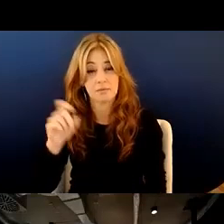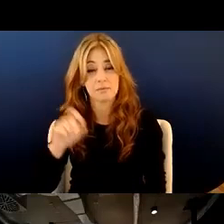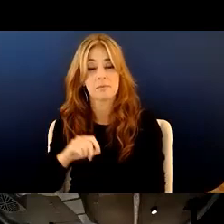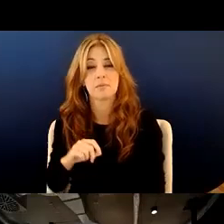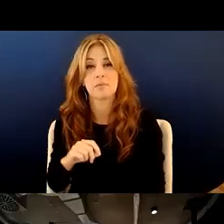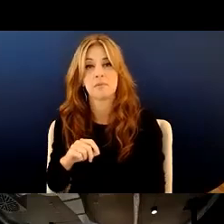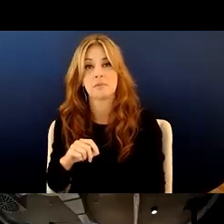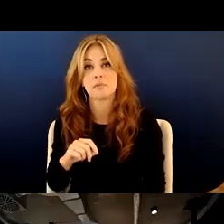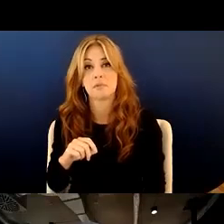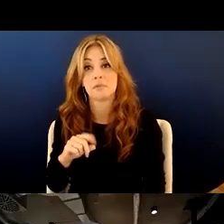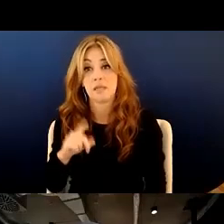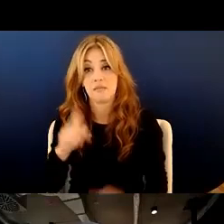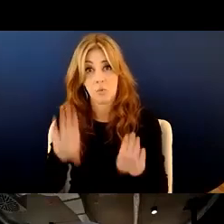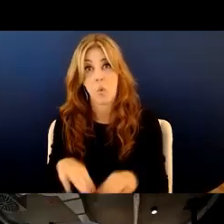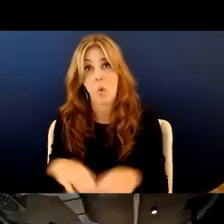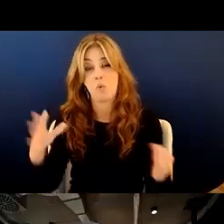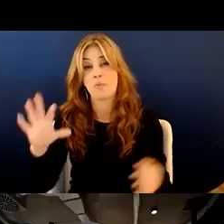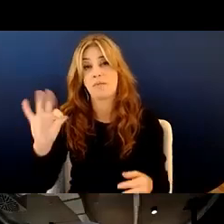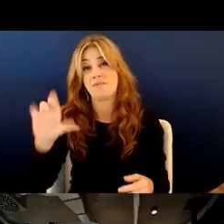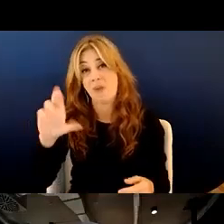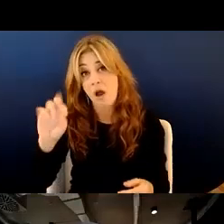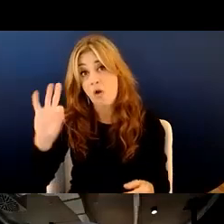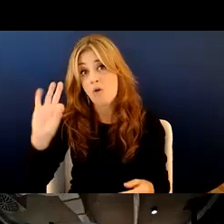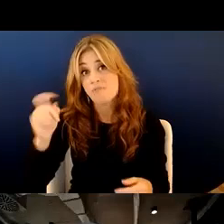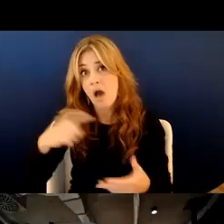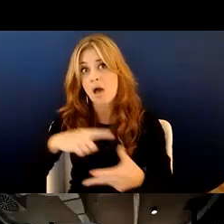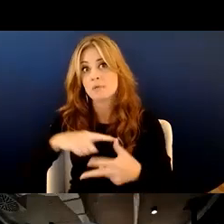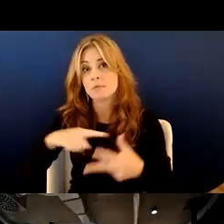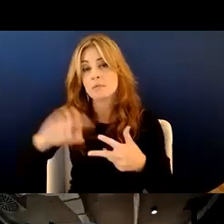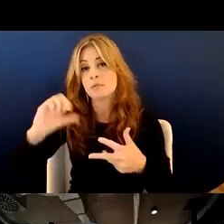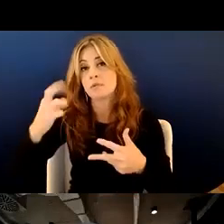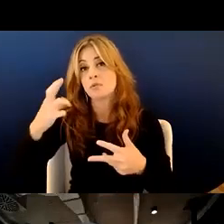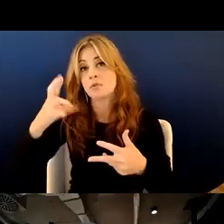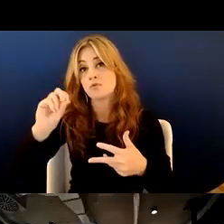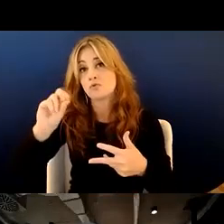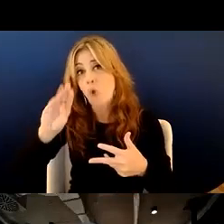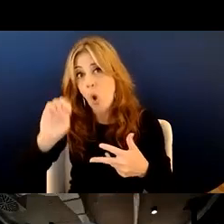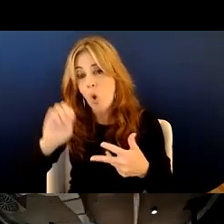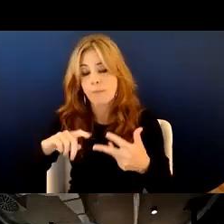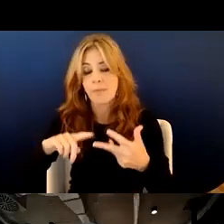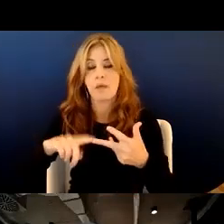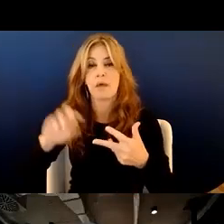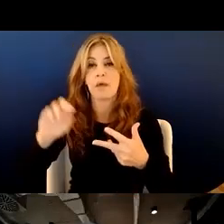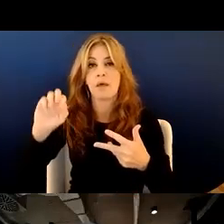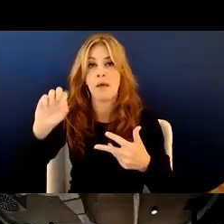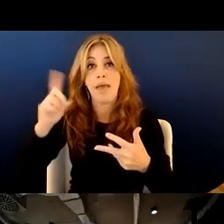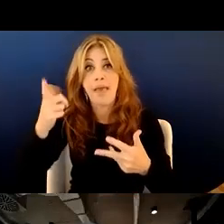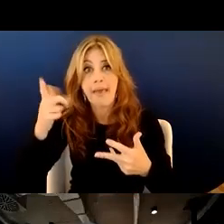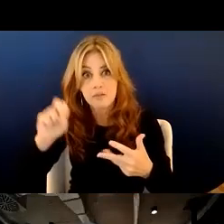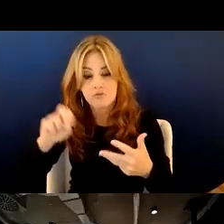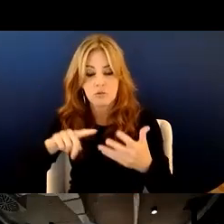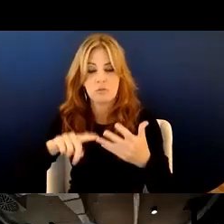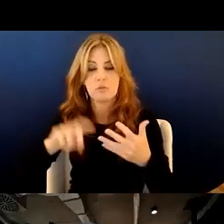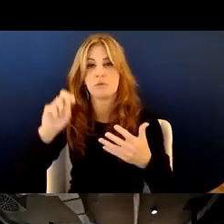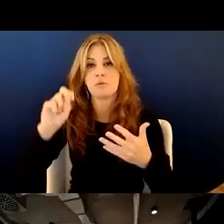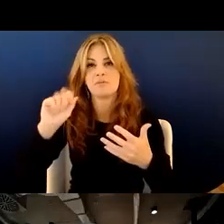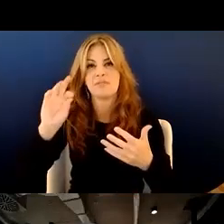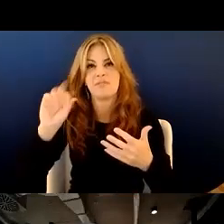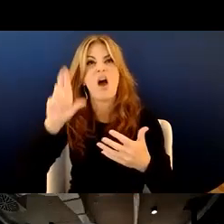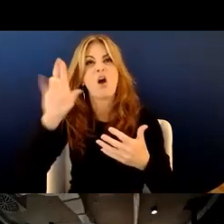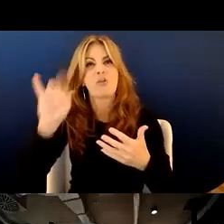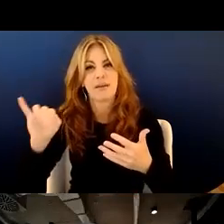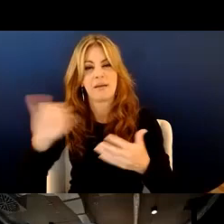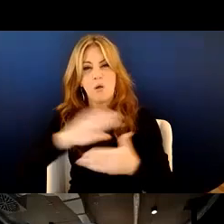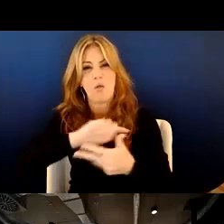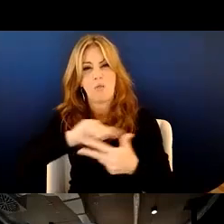you go to Firefox, and Chrome and Edge and Safari all have similar ones.